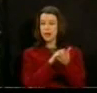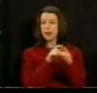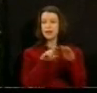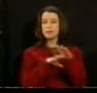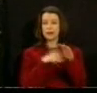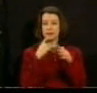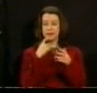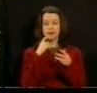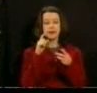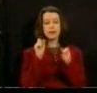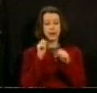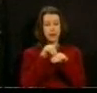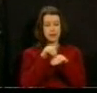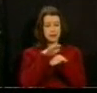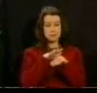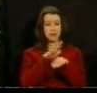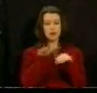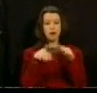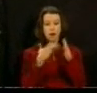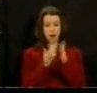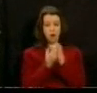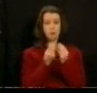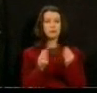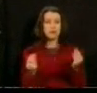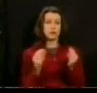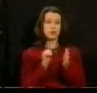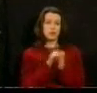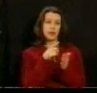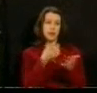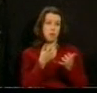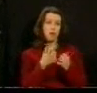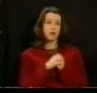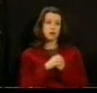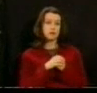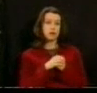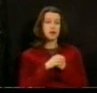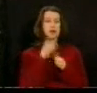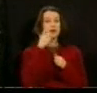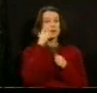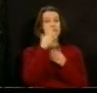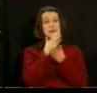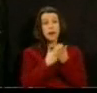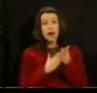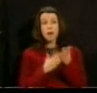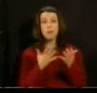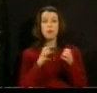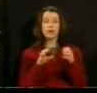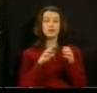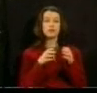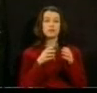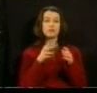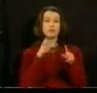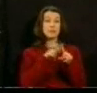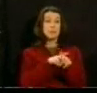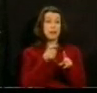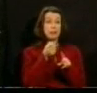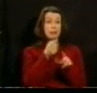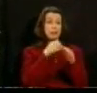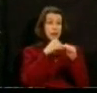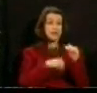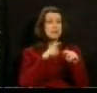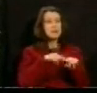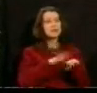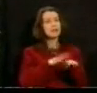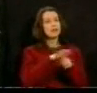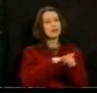they can submit all the materials they want. And because some may want to submit less, depending on what district you're in. The districts